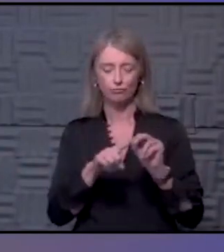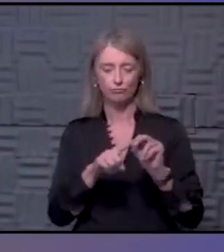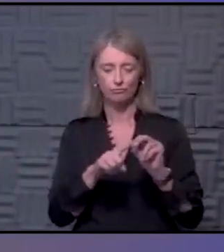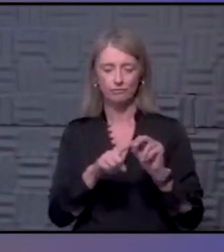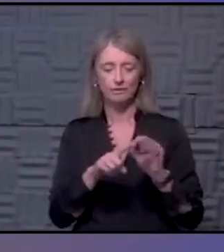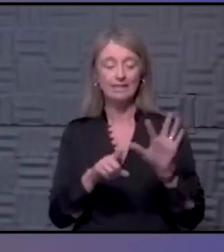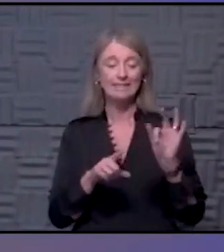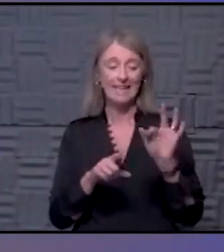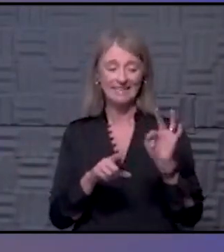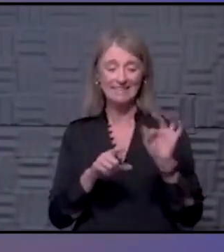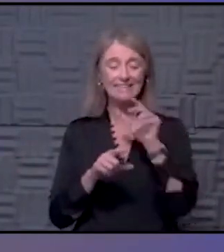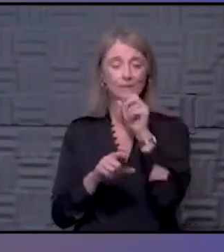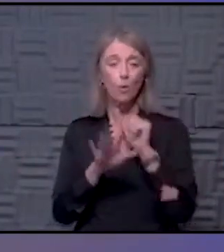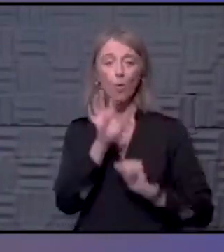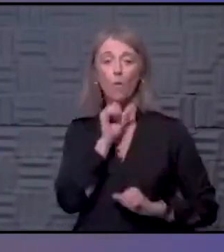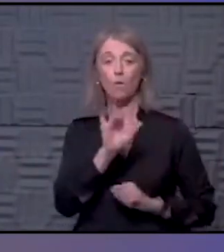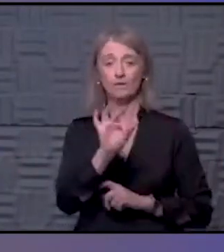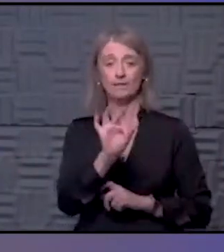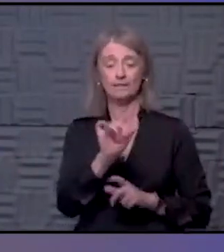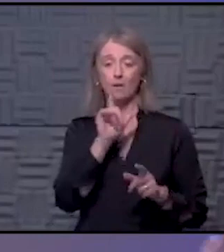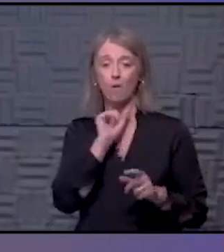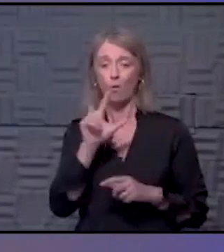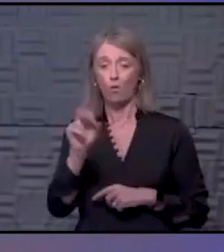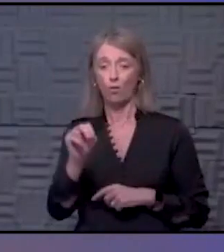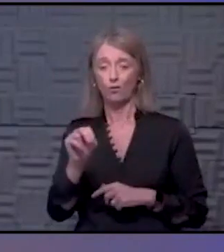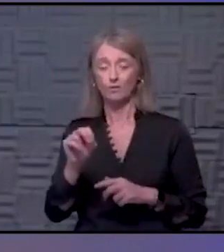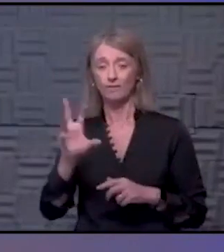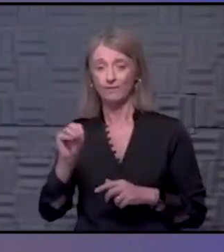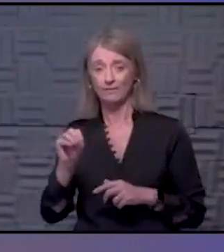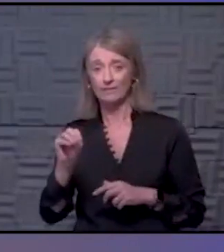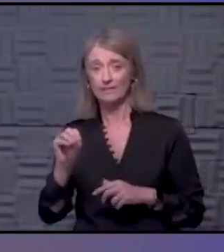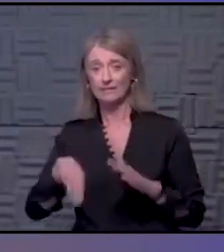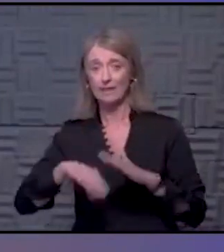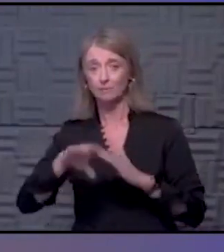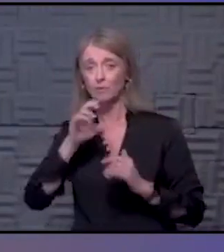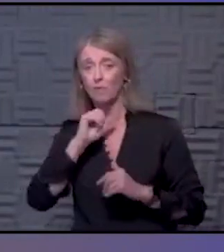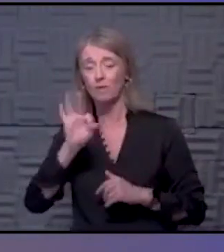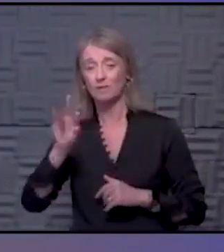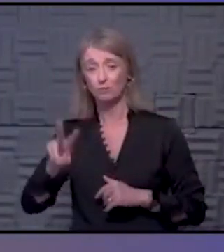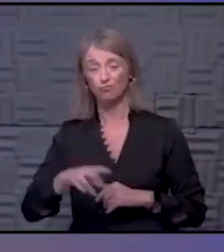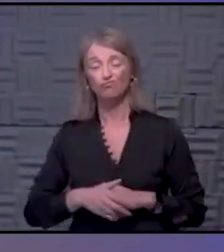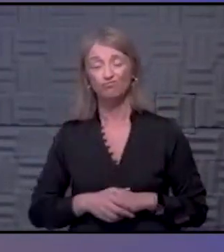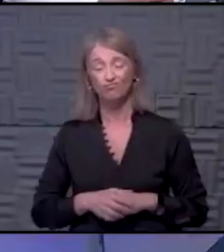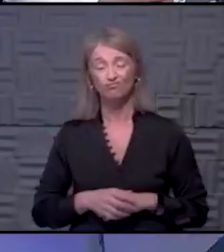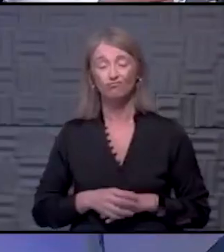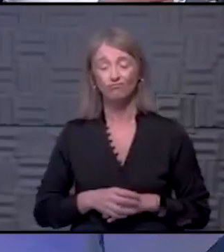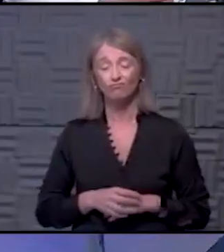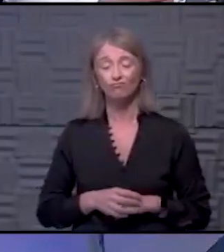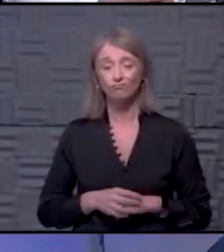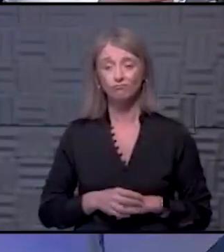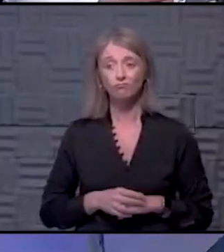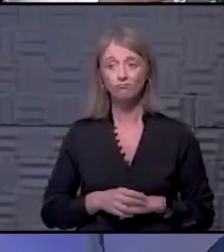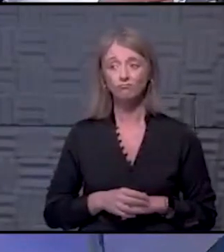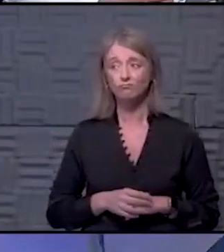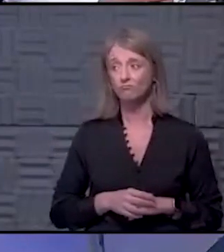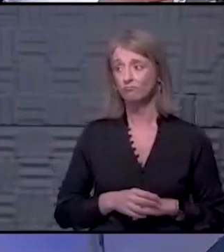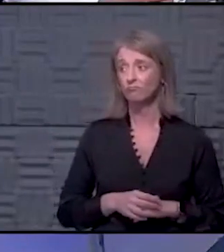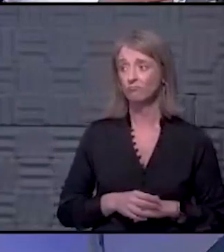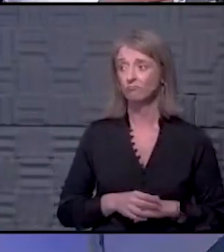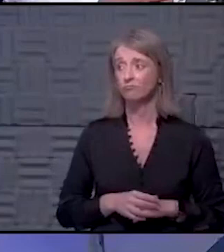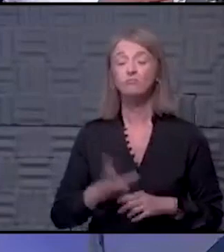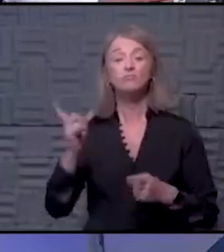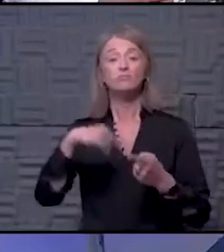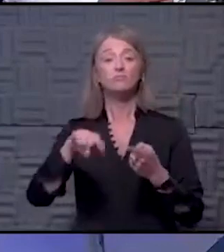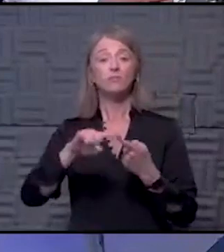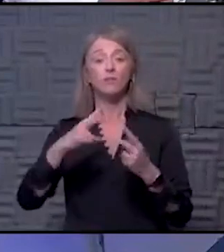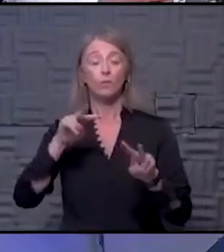or well, actually 19. An age 30, and then in the 50s and up to 92. Yeah, when we